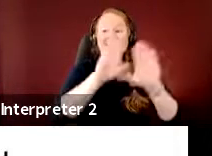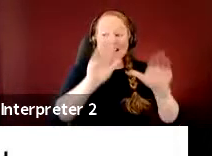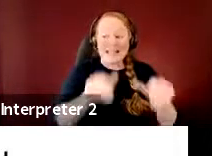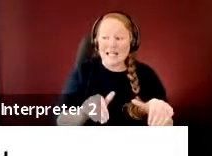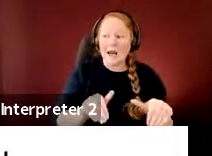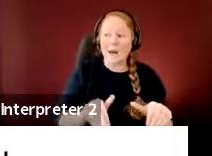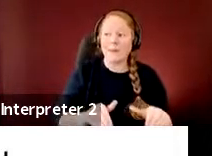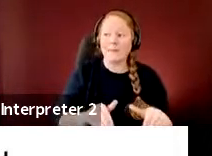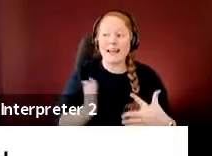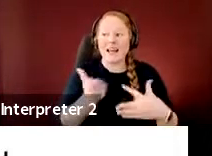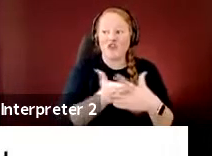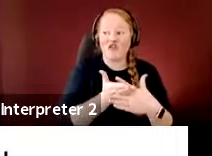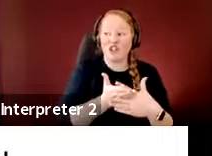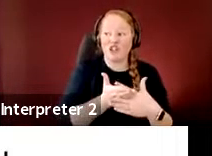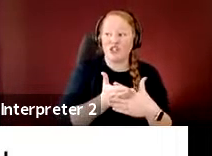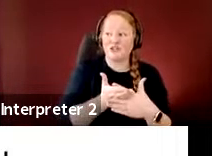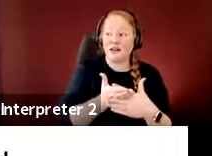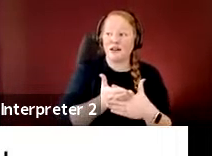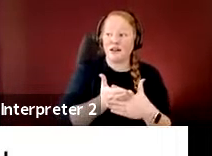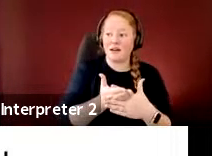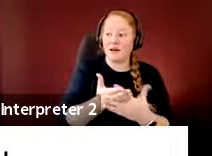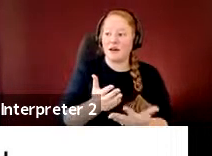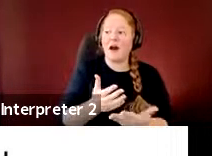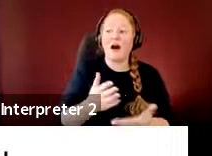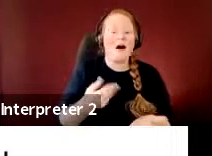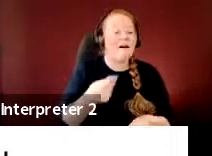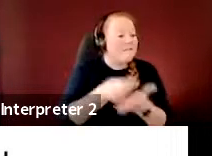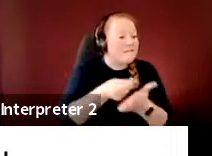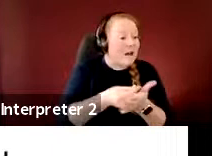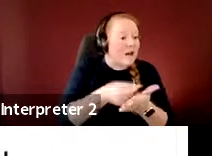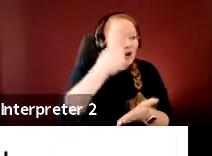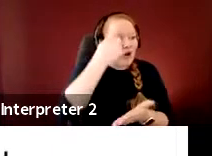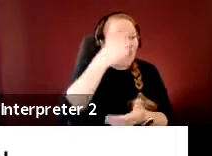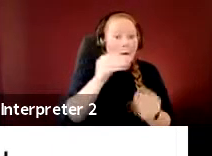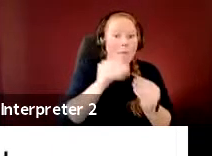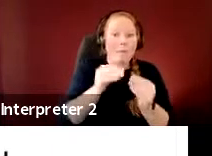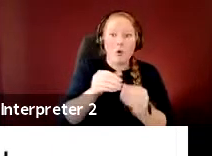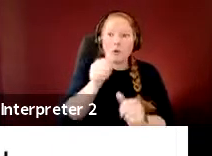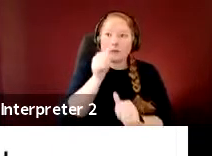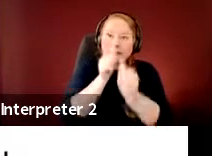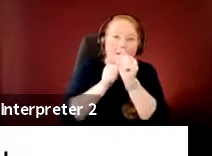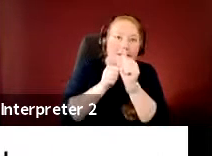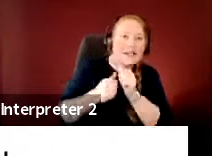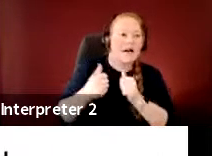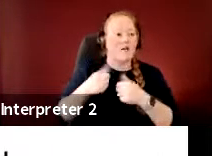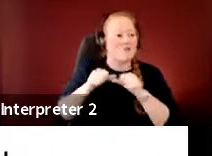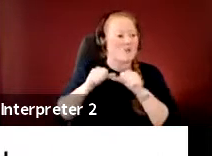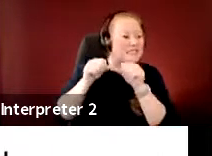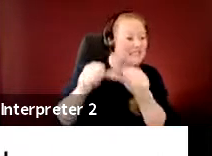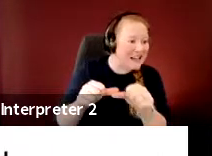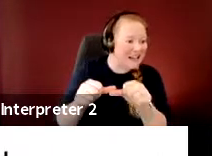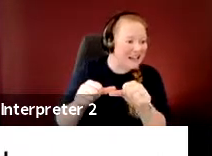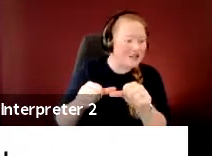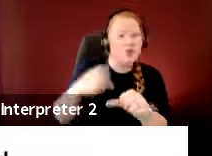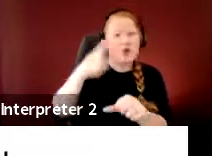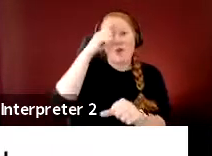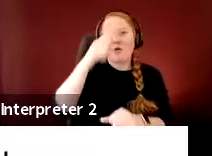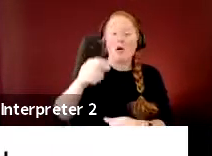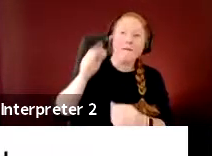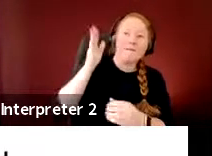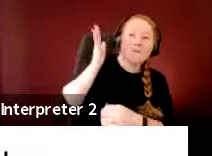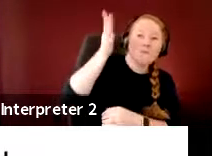subsequent rounds of funding to create a more resilient STL in the face of future crises. And